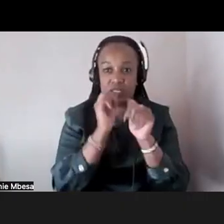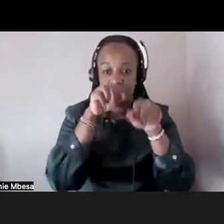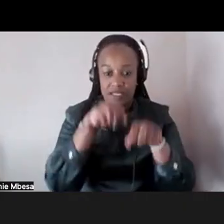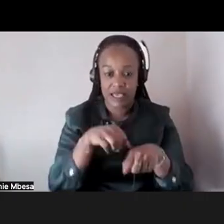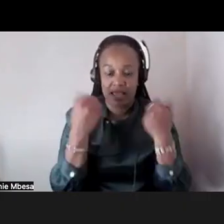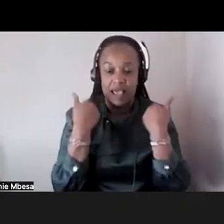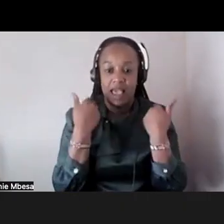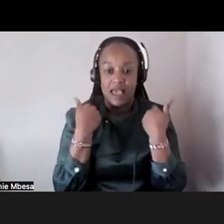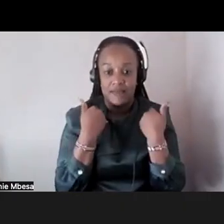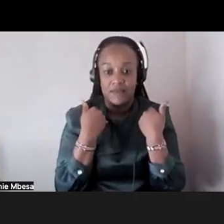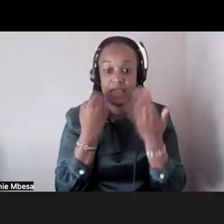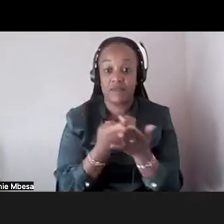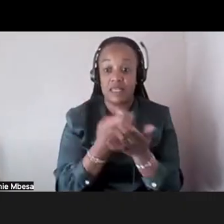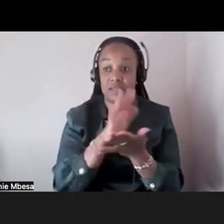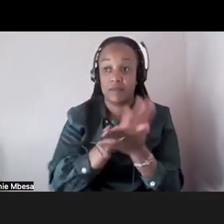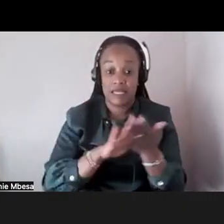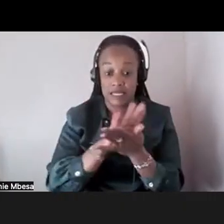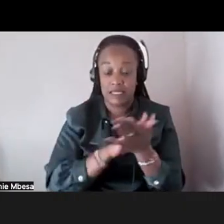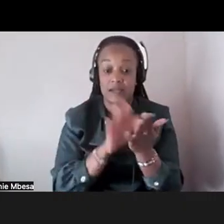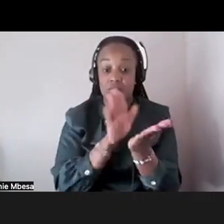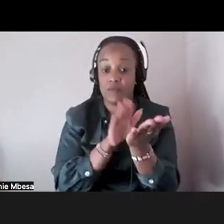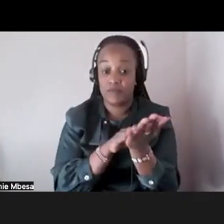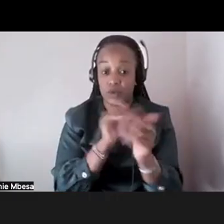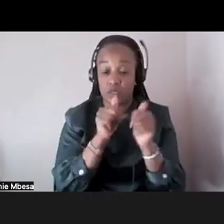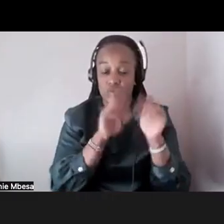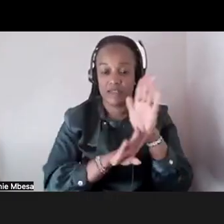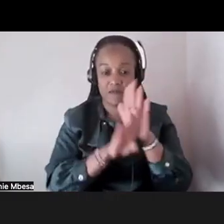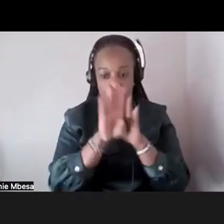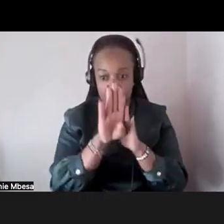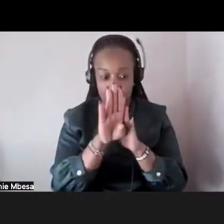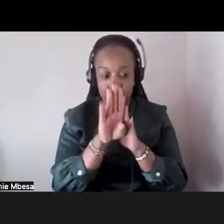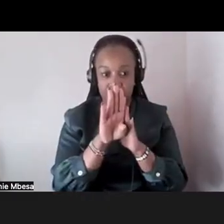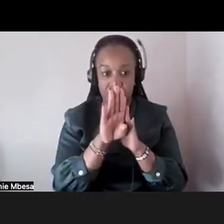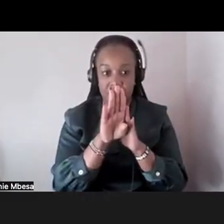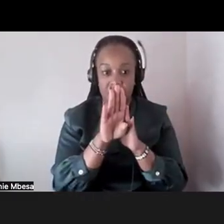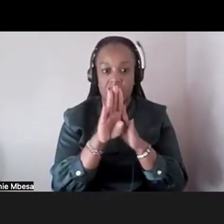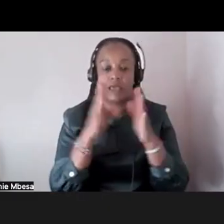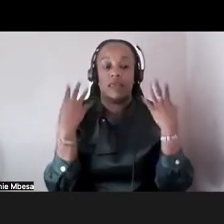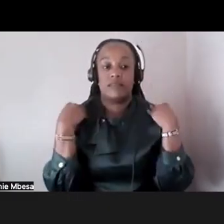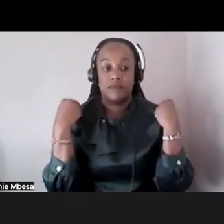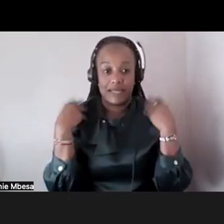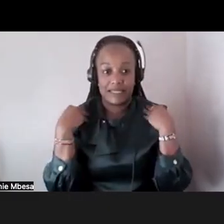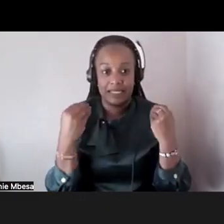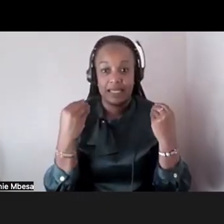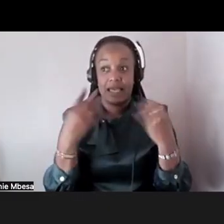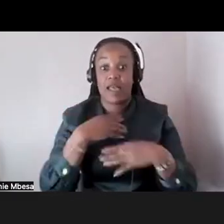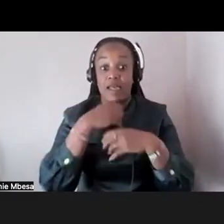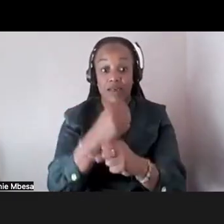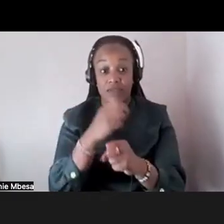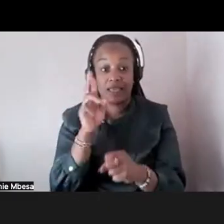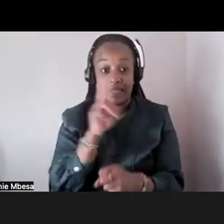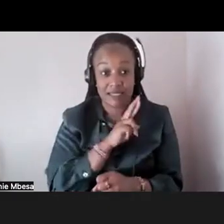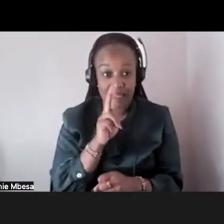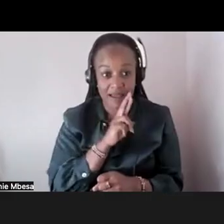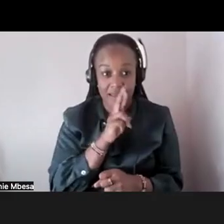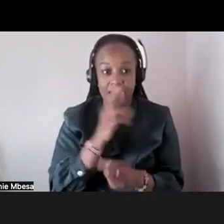recommendations that we develop. This is around also on the epidemiology of the practice, health risks, health economic costs